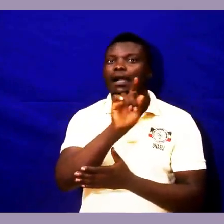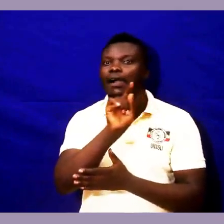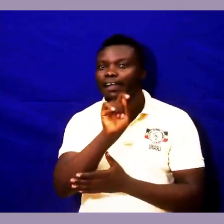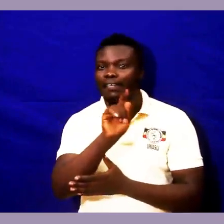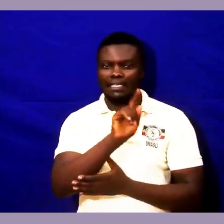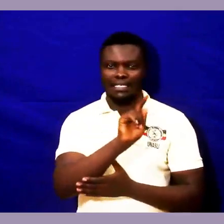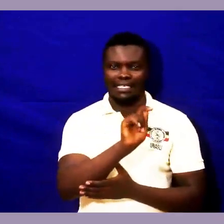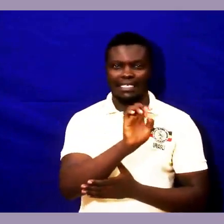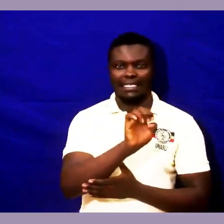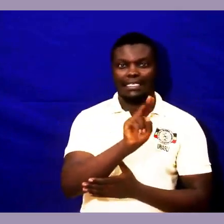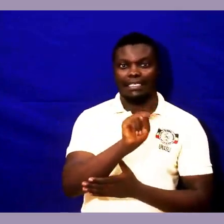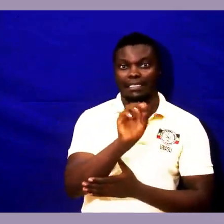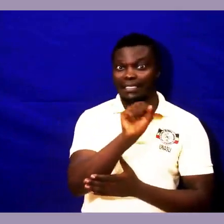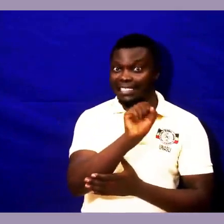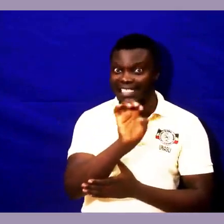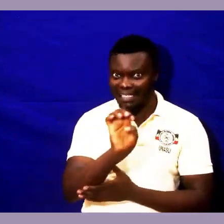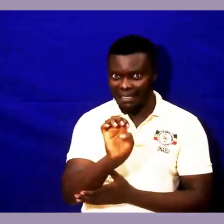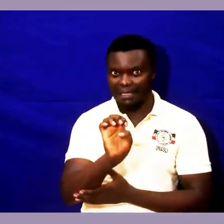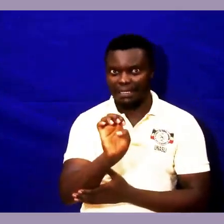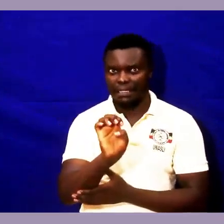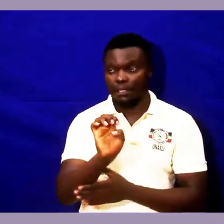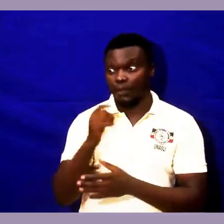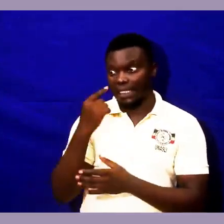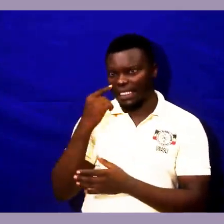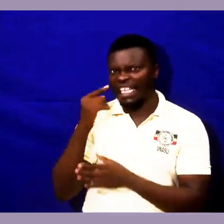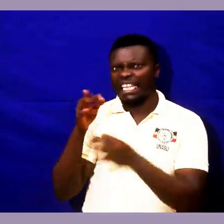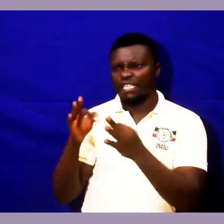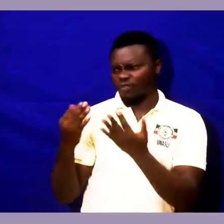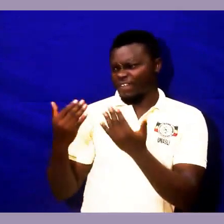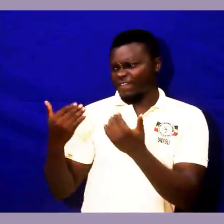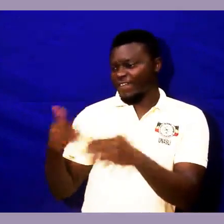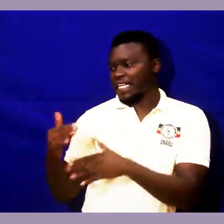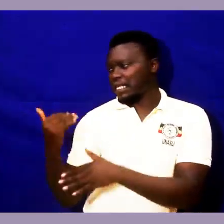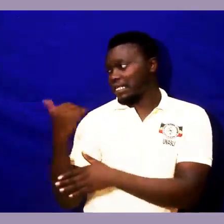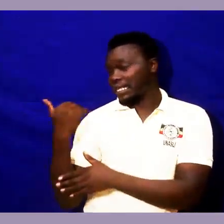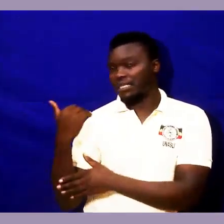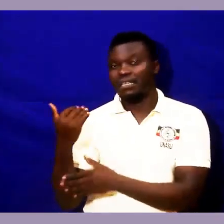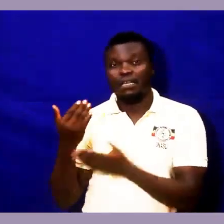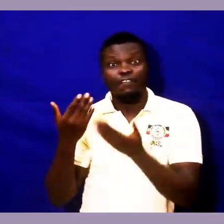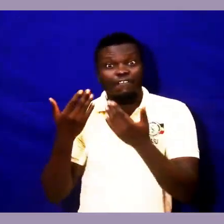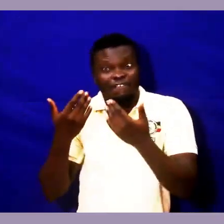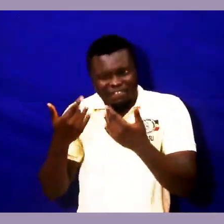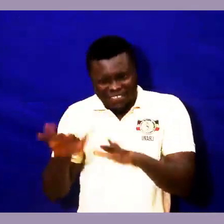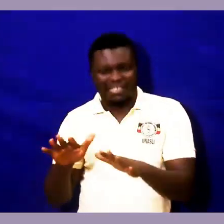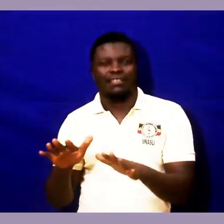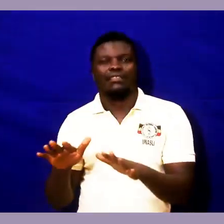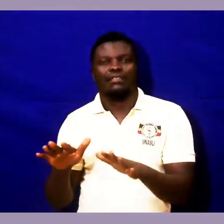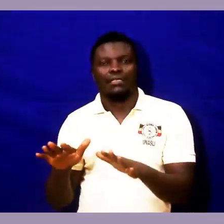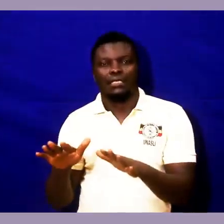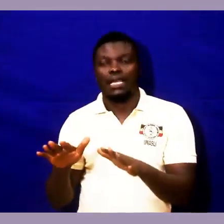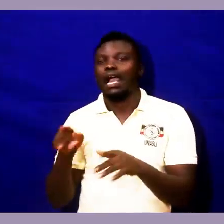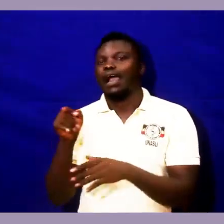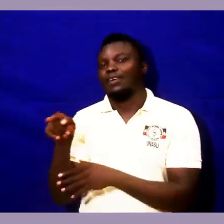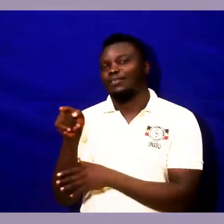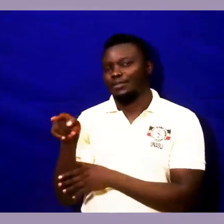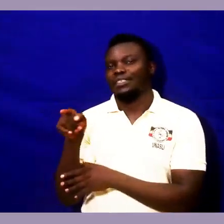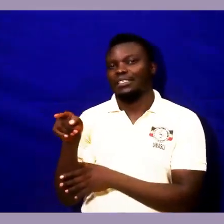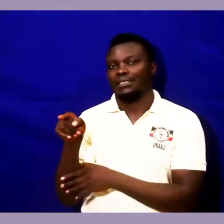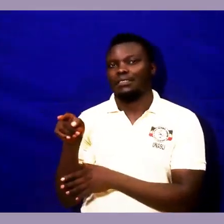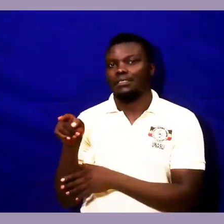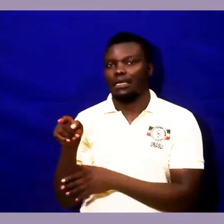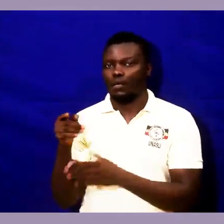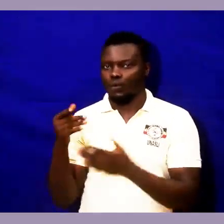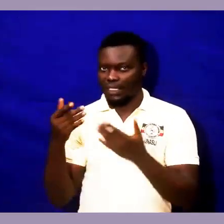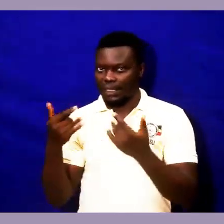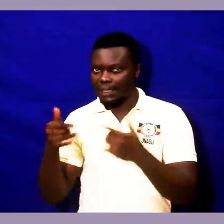actions or things that we have just done. The things that have just happened